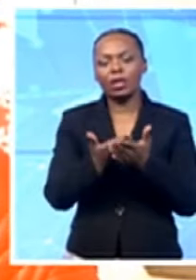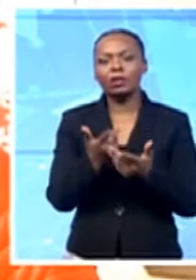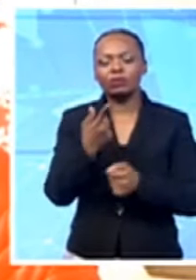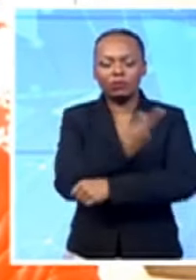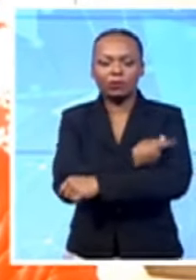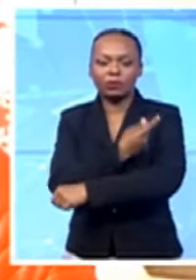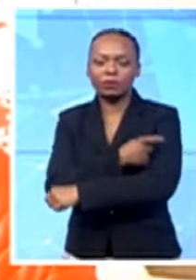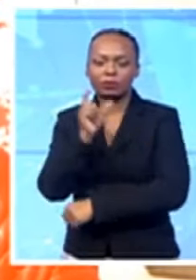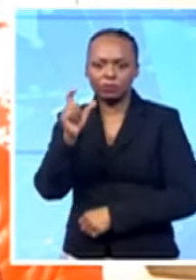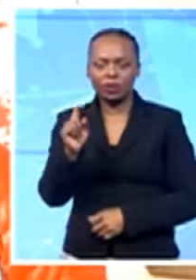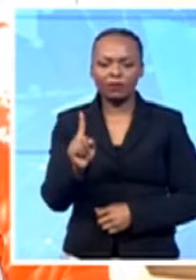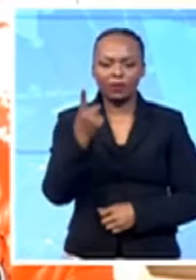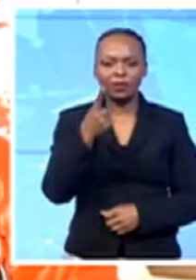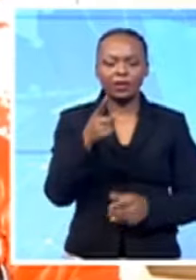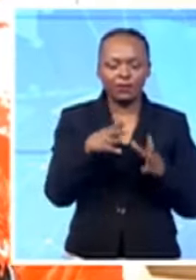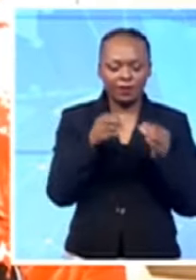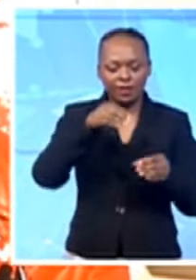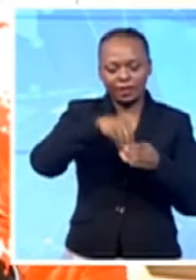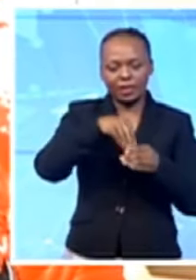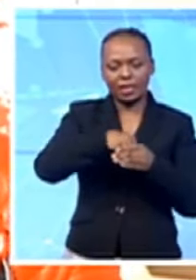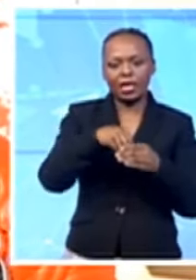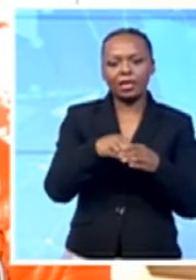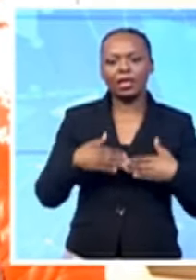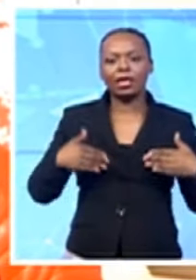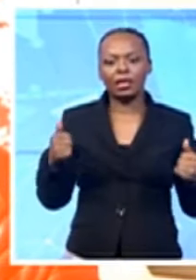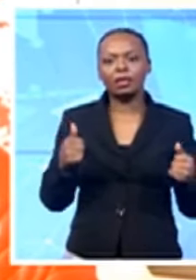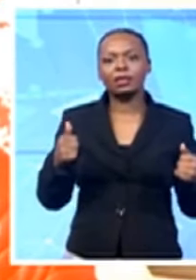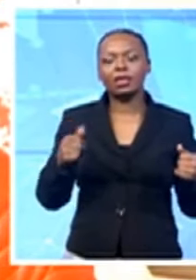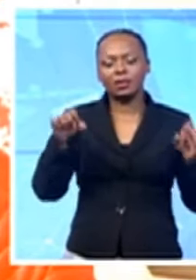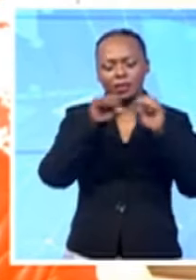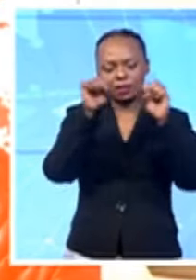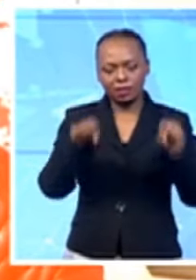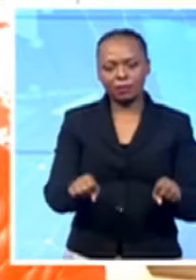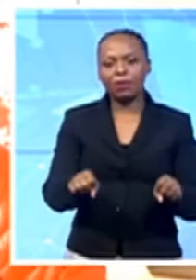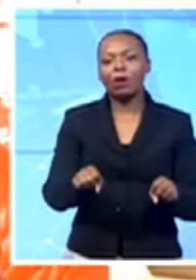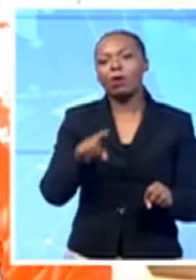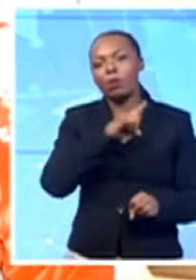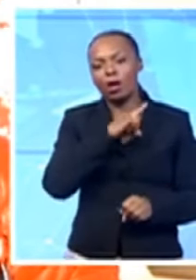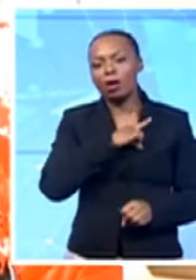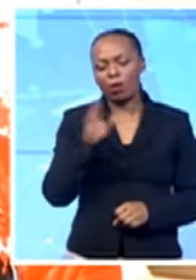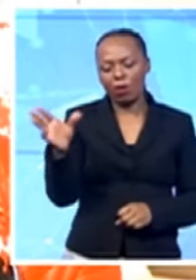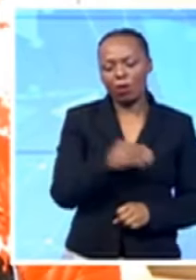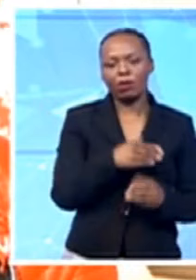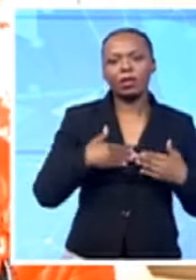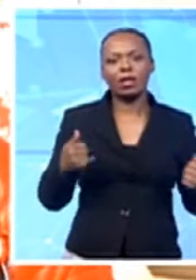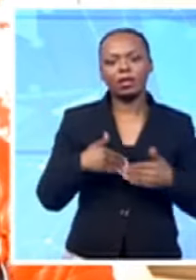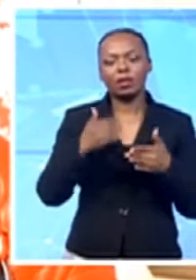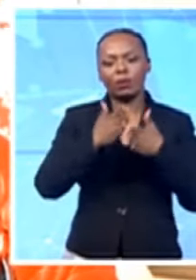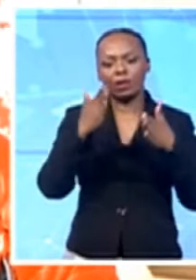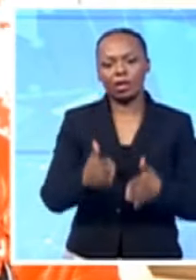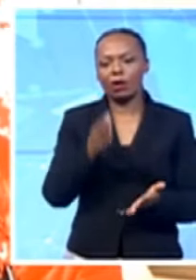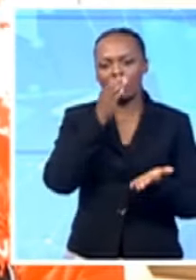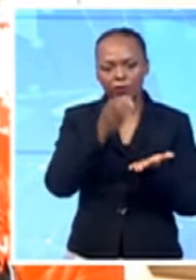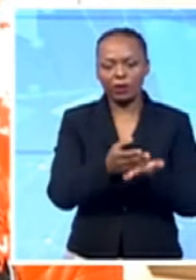the health system, so that the health care workers, all of them, can really be confirmed to be vaccinated, so that then we begin